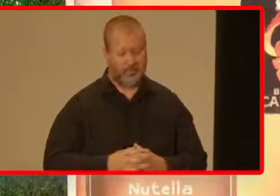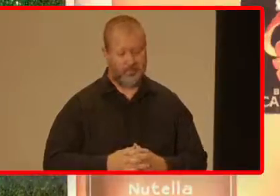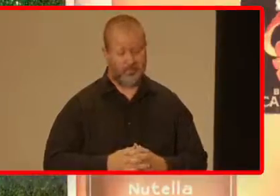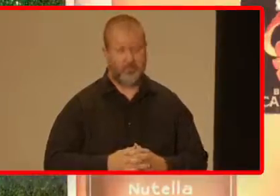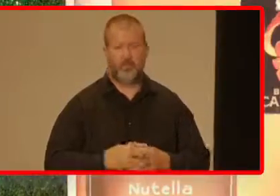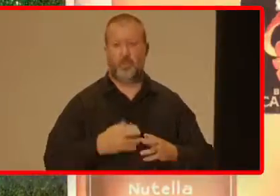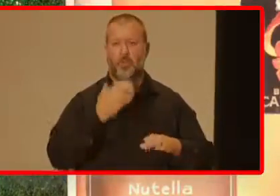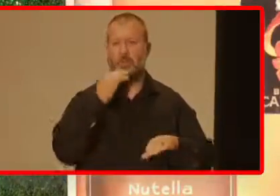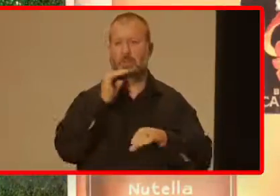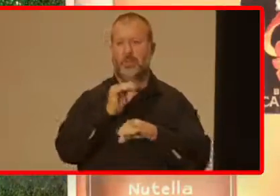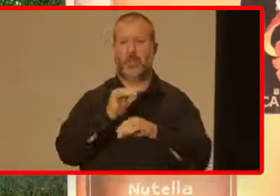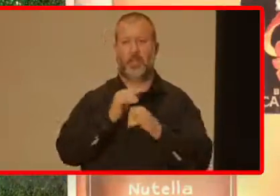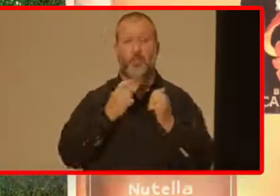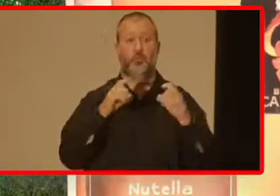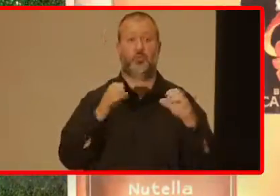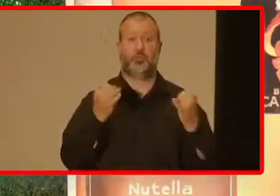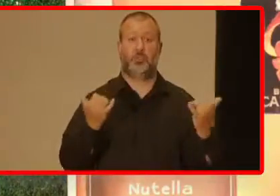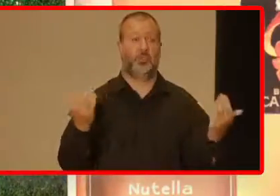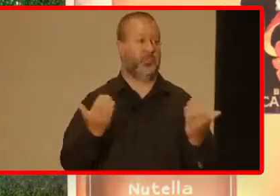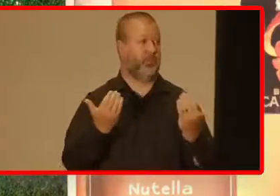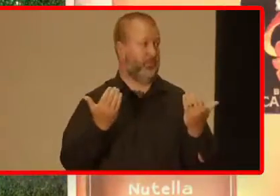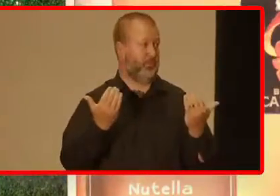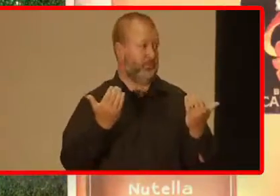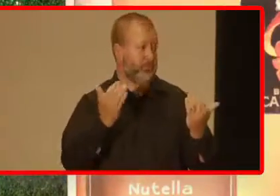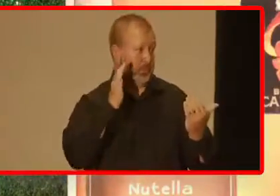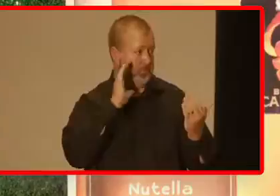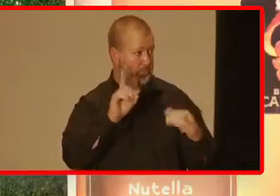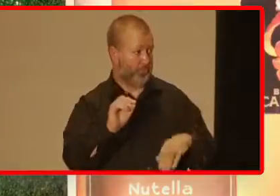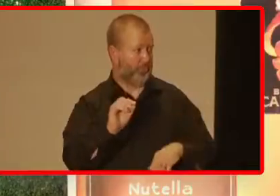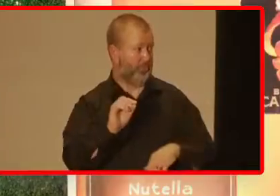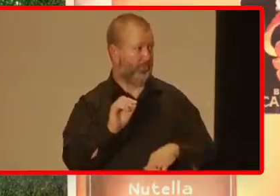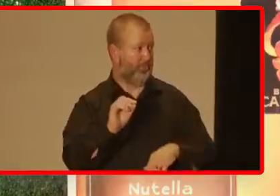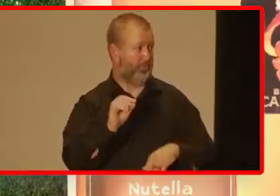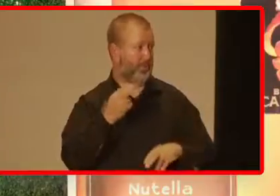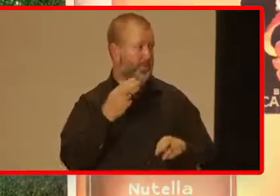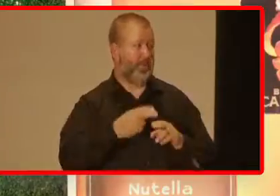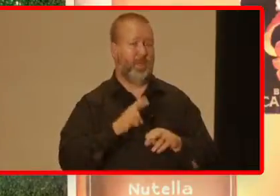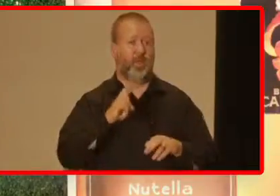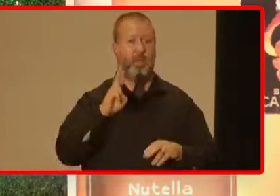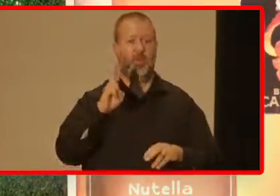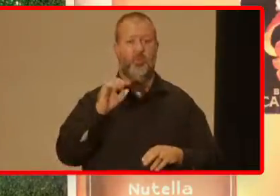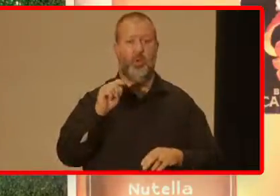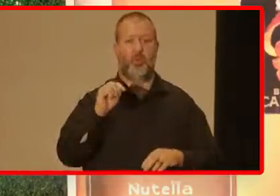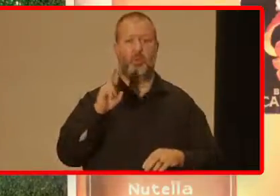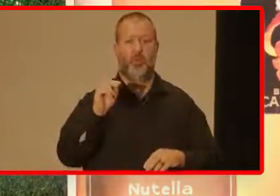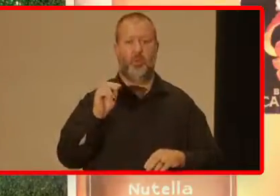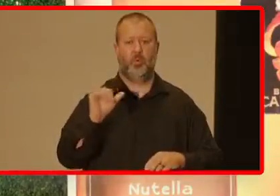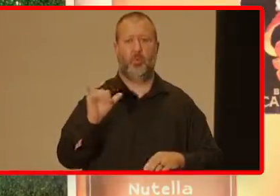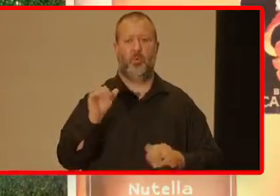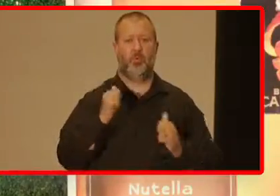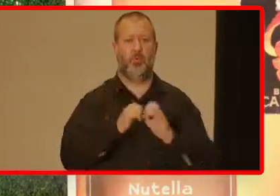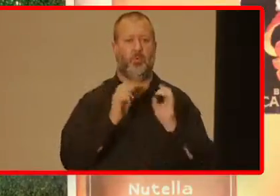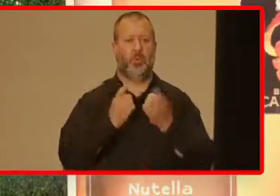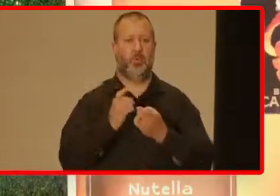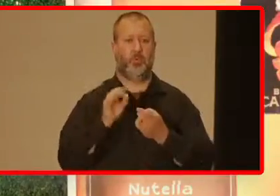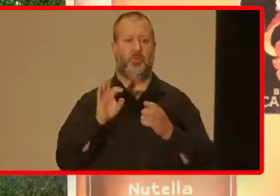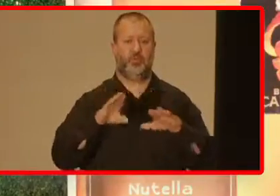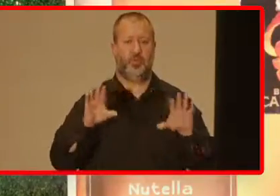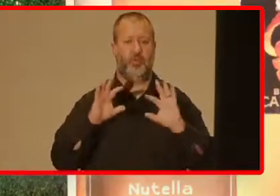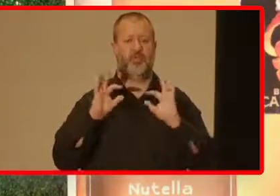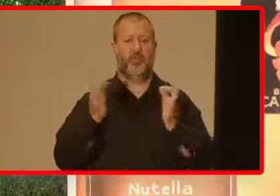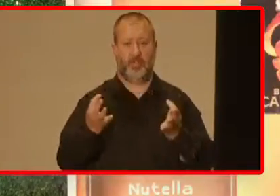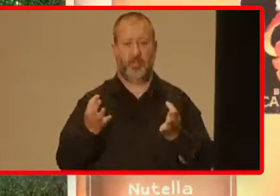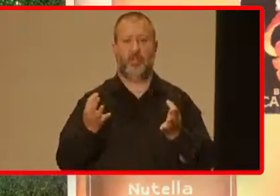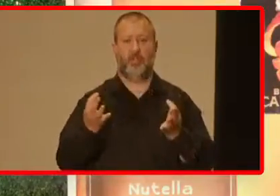Good evening. How's everybody doing? My name is Robert Roy, and I'm with the Department of Children and Families. I'm with the